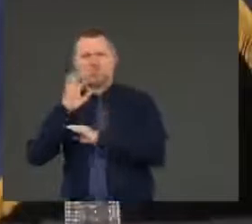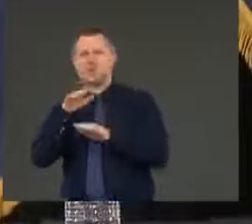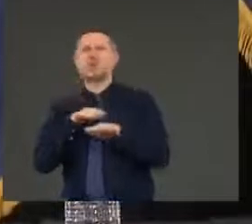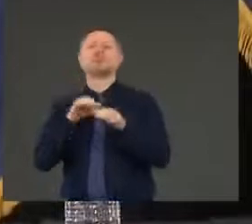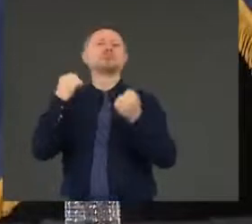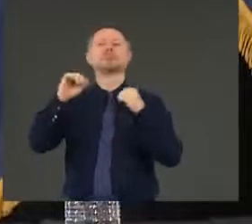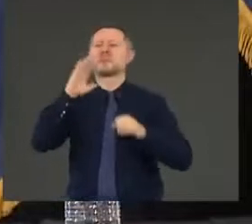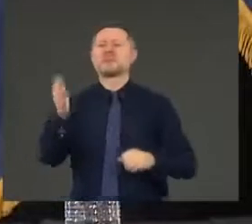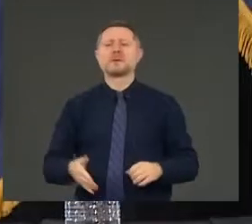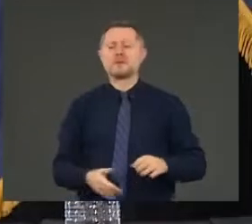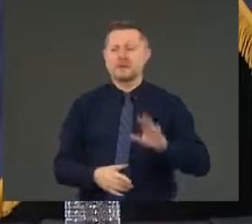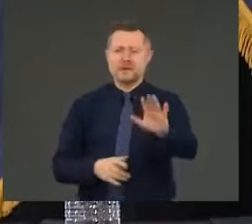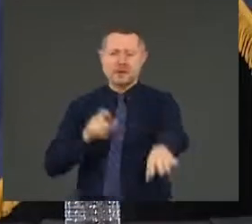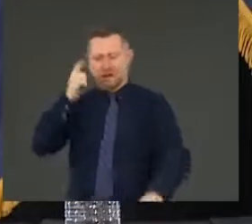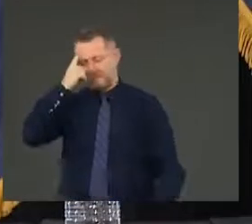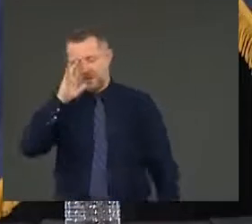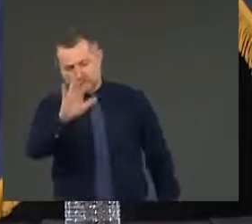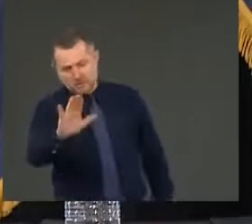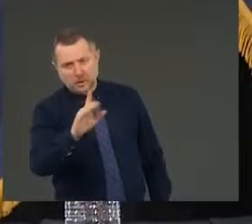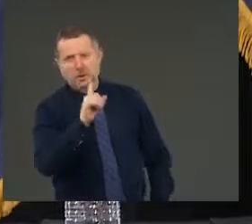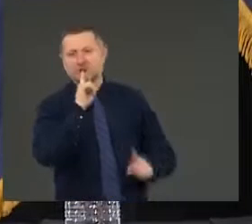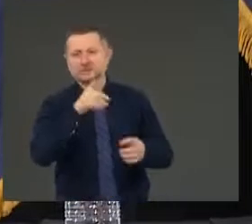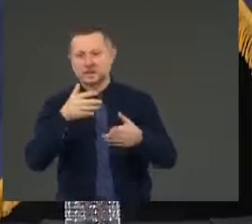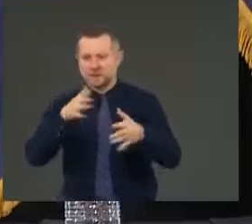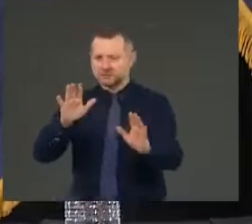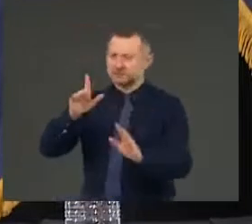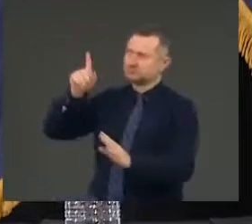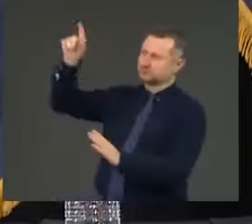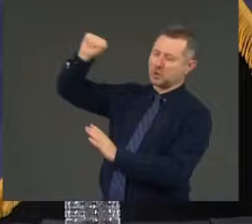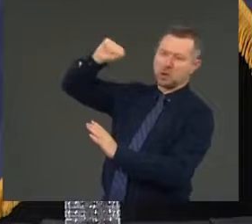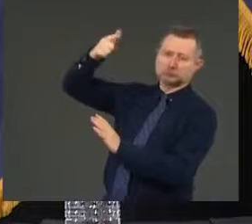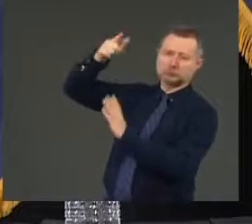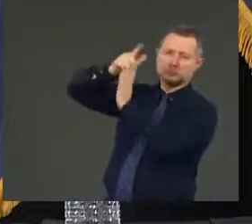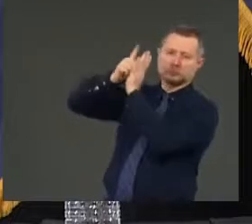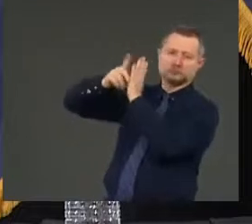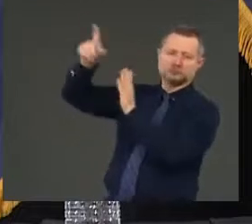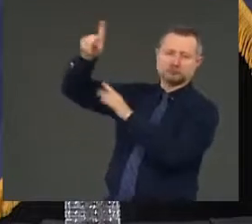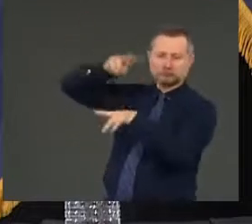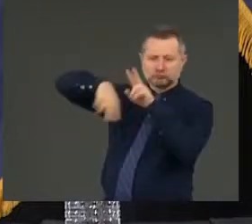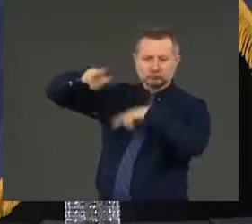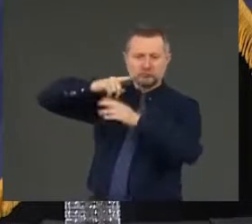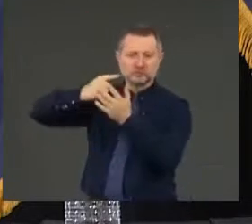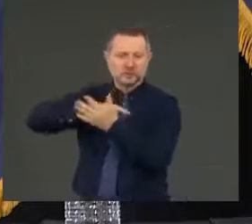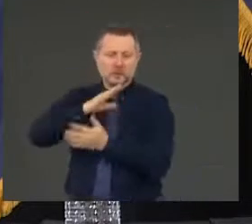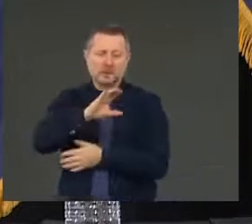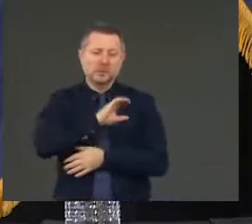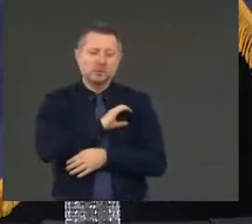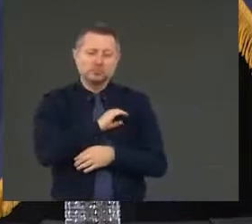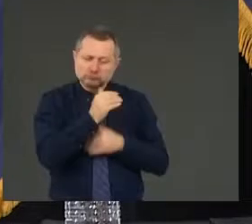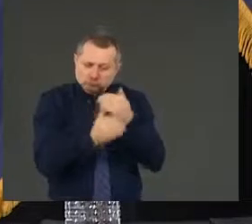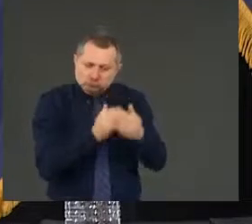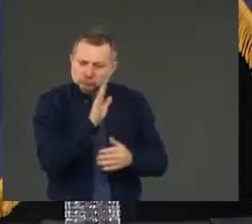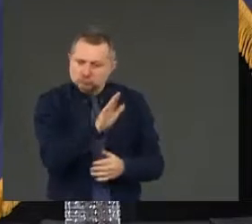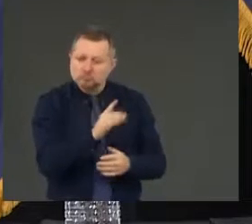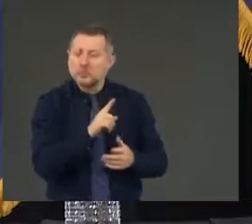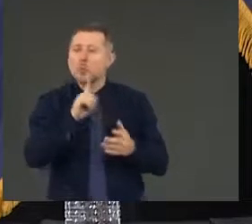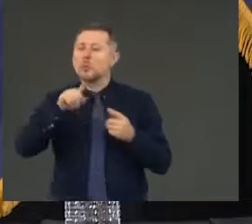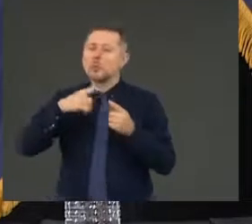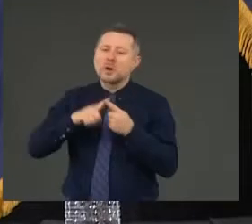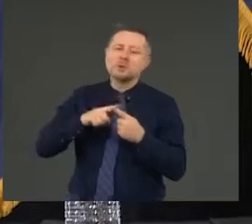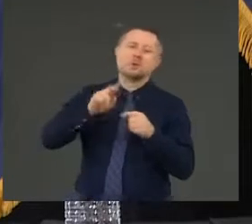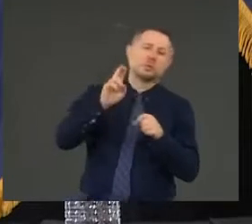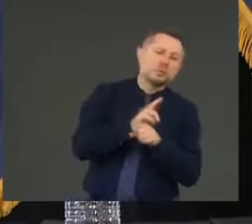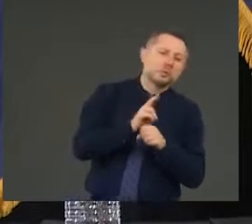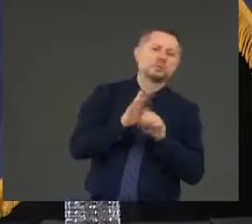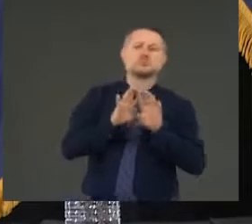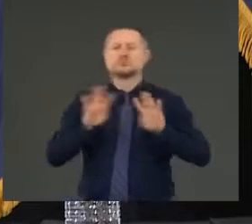let the Attorney General look at the police procedure of using a wall, if that's